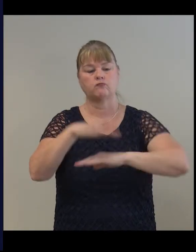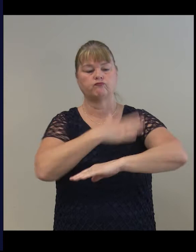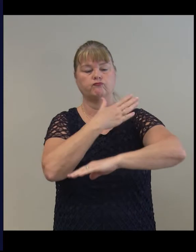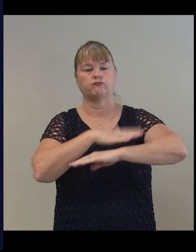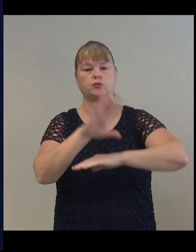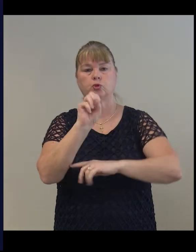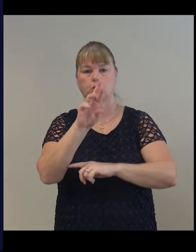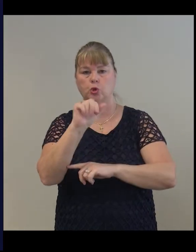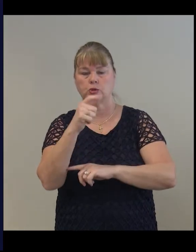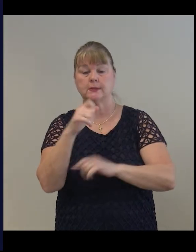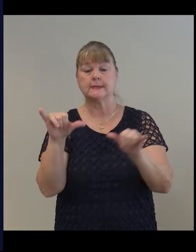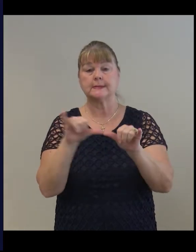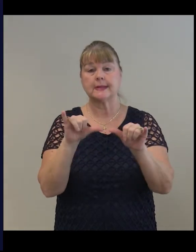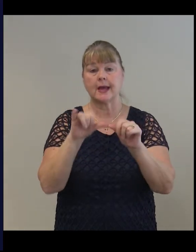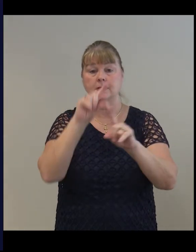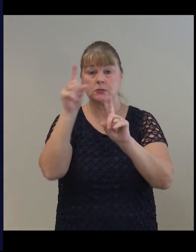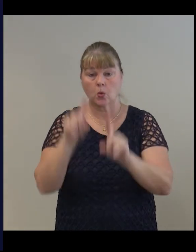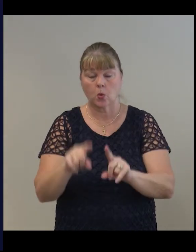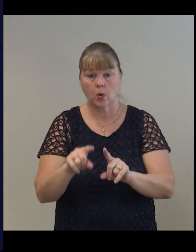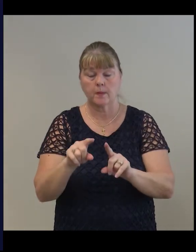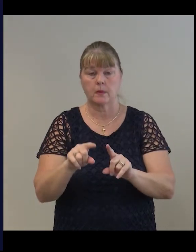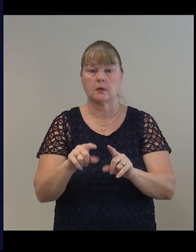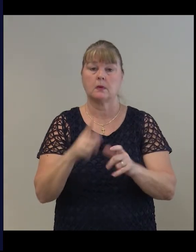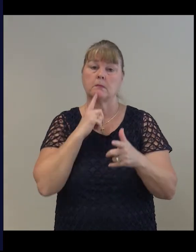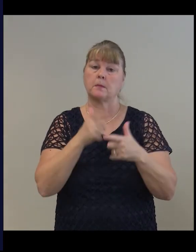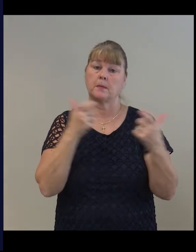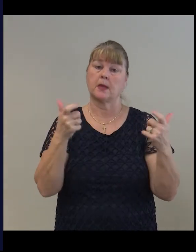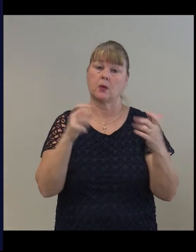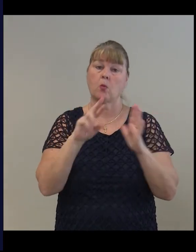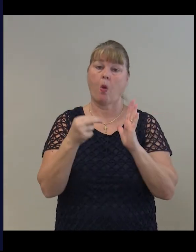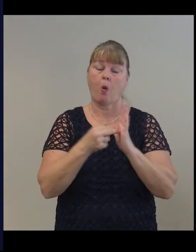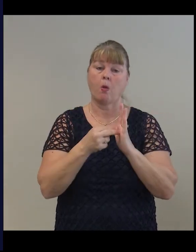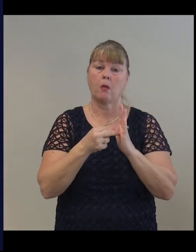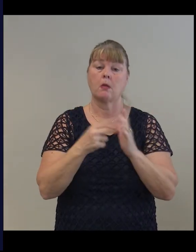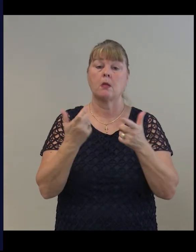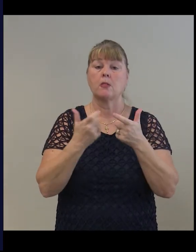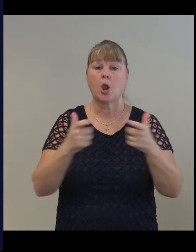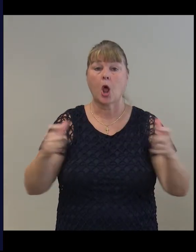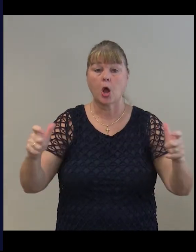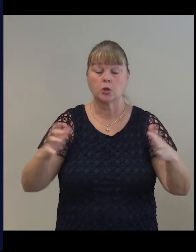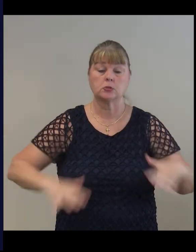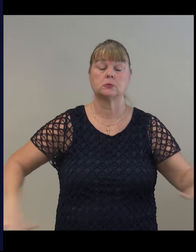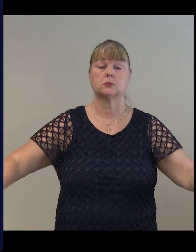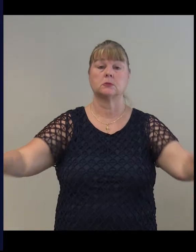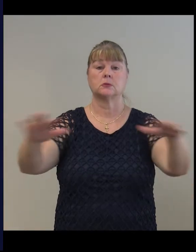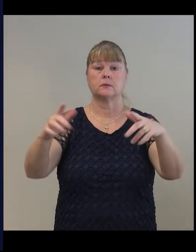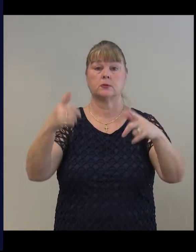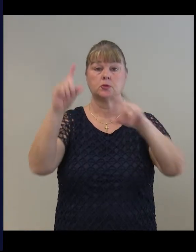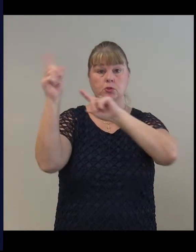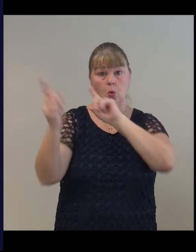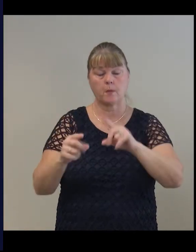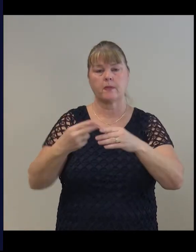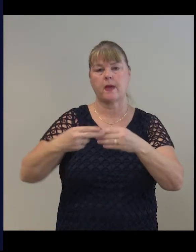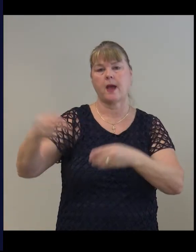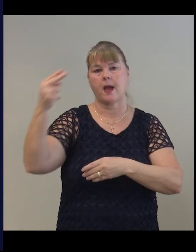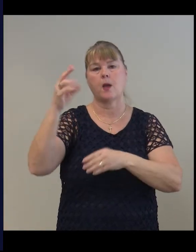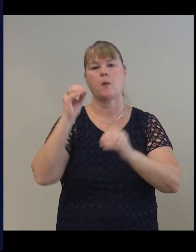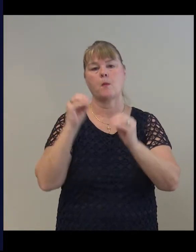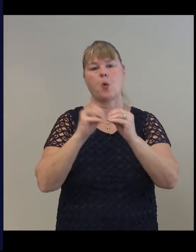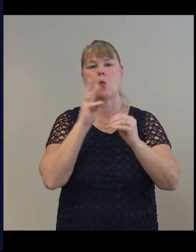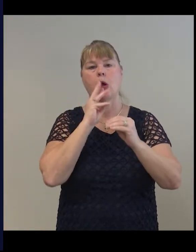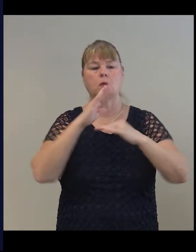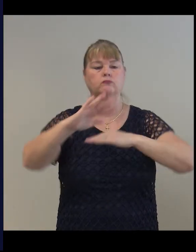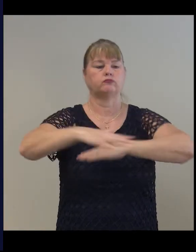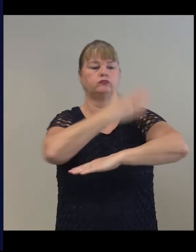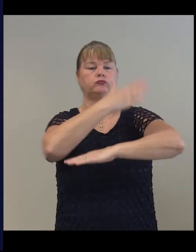role. The larger the storm, the higher storm surge it will produce. Same thing with the intensity. If you've got larger waves